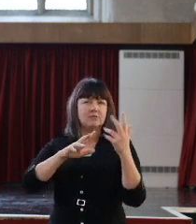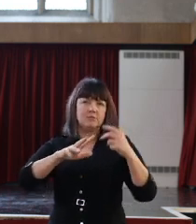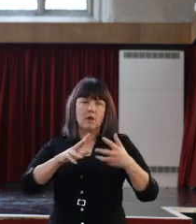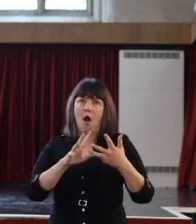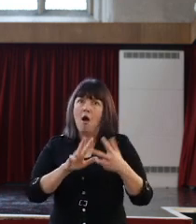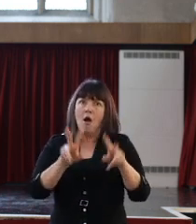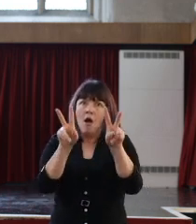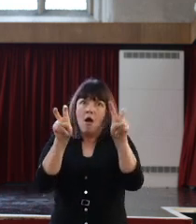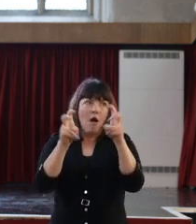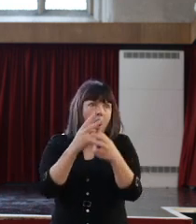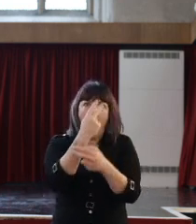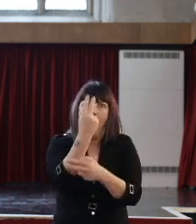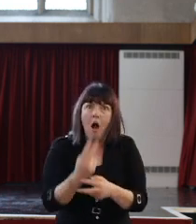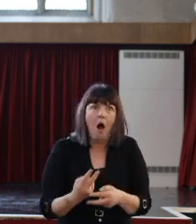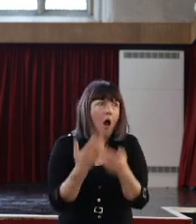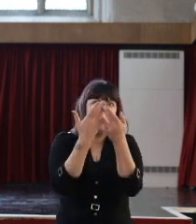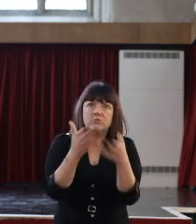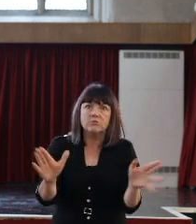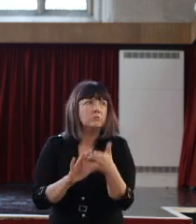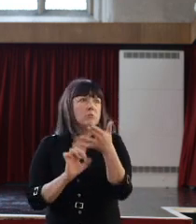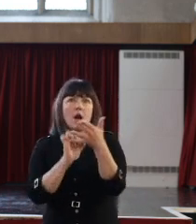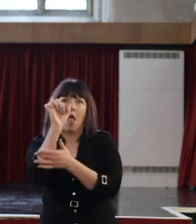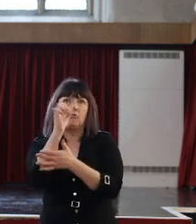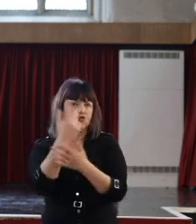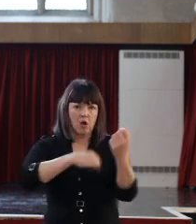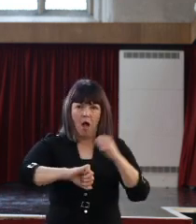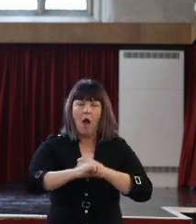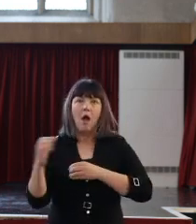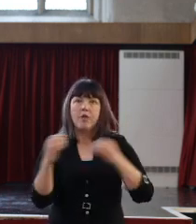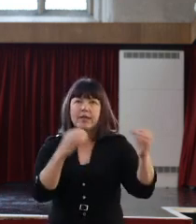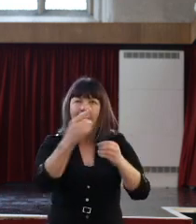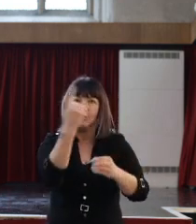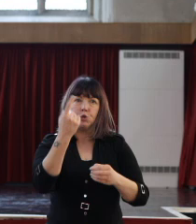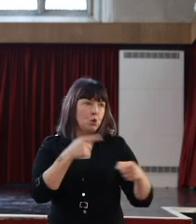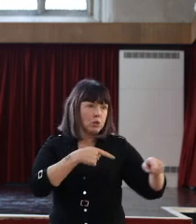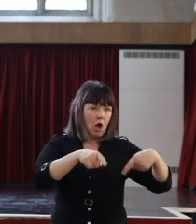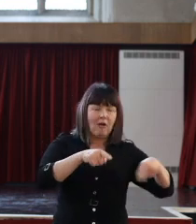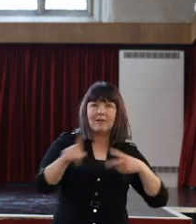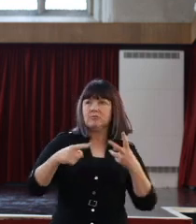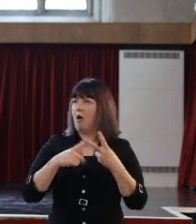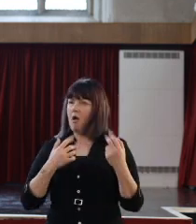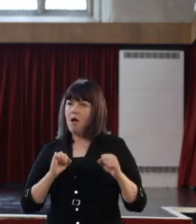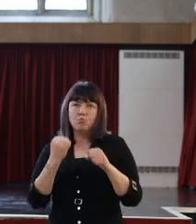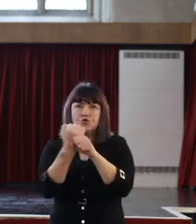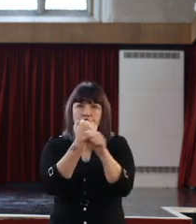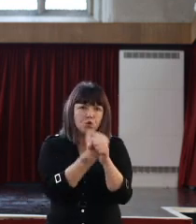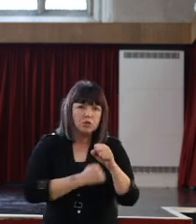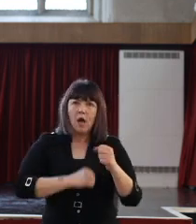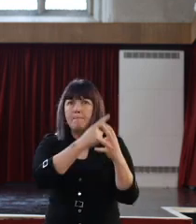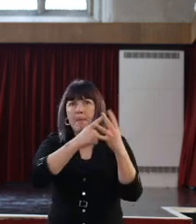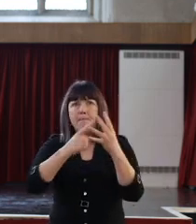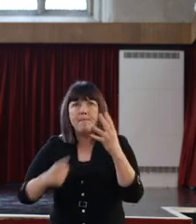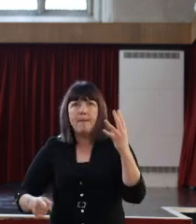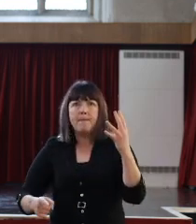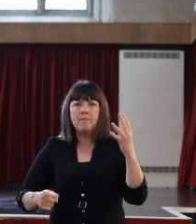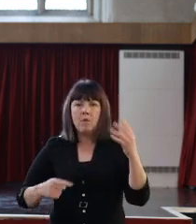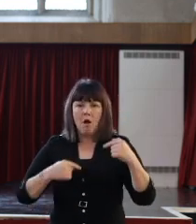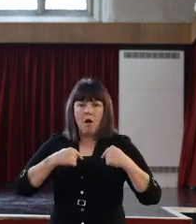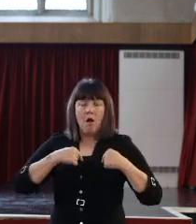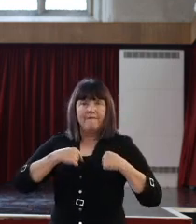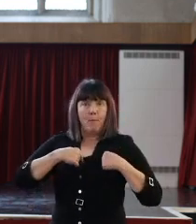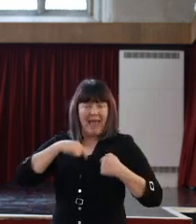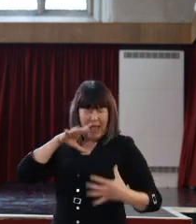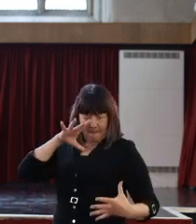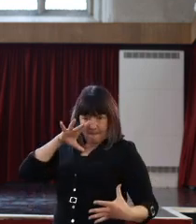comedians, they were writers, actors, directors. And it was like a light in the darkness of my life, and it